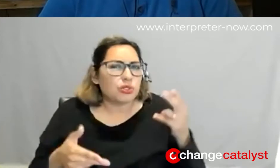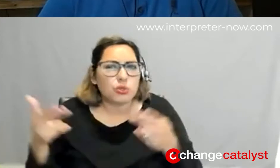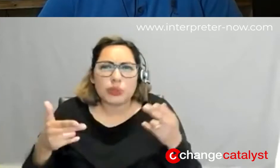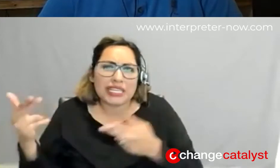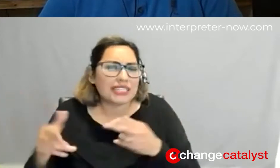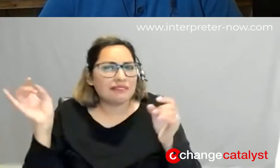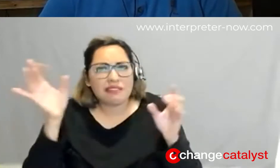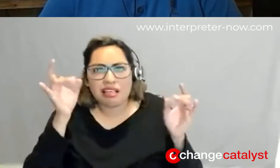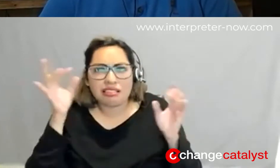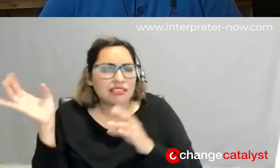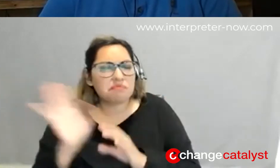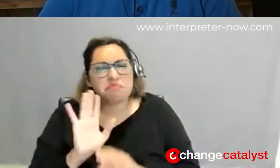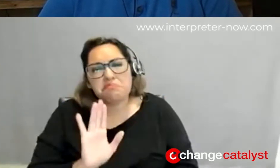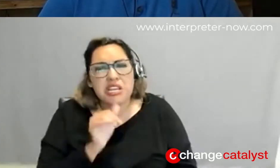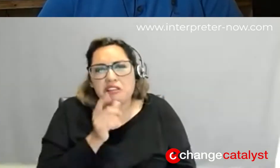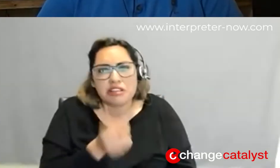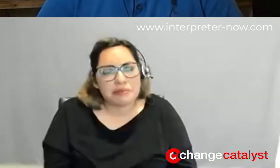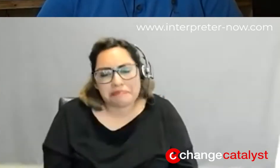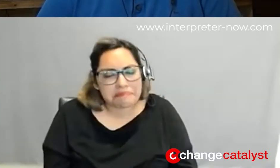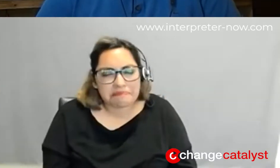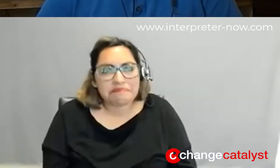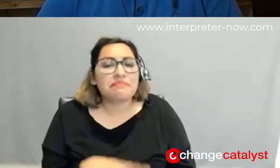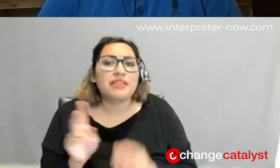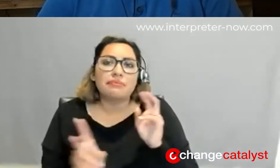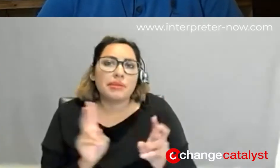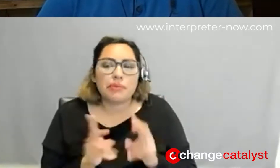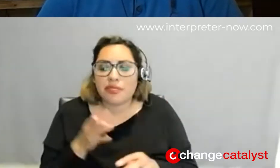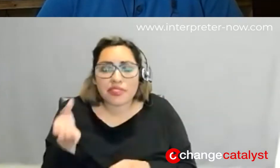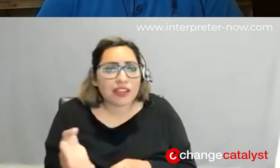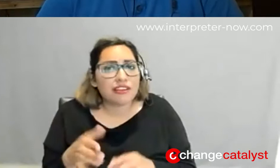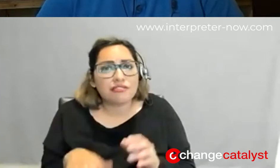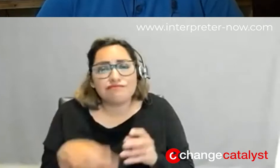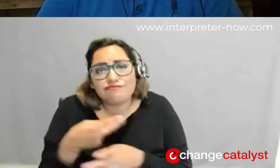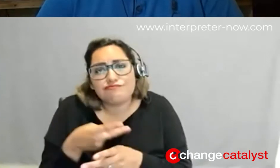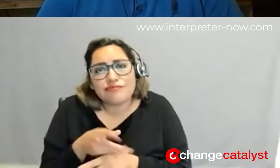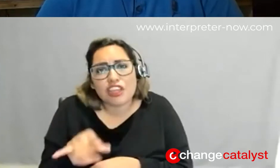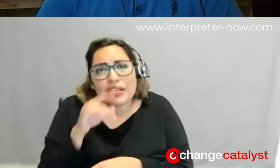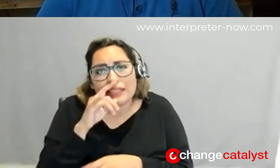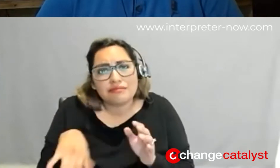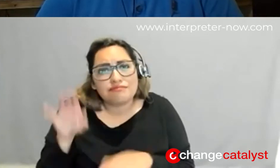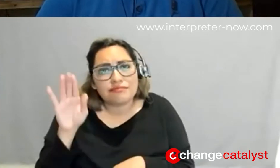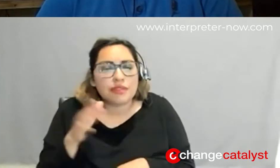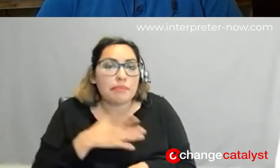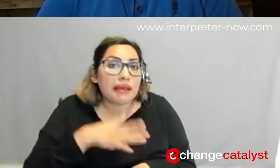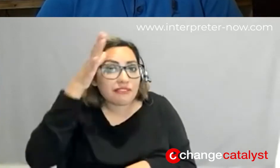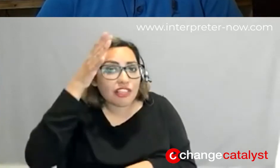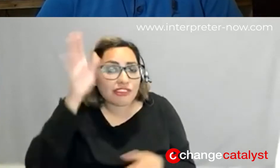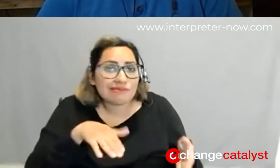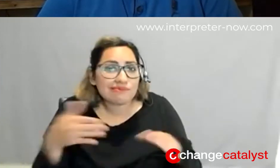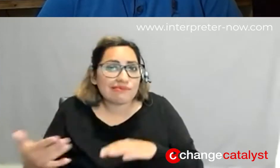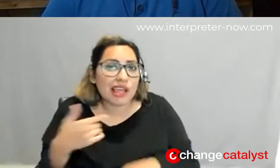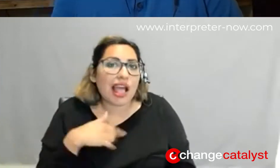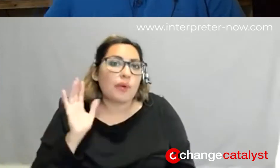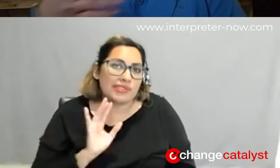rampant drugs and all that sort of stuff. Just people trying to, raise their kids. My father died when I was 7. So I